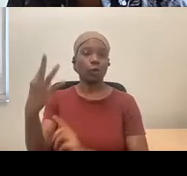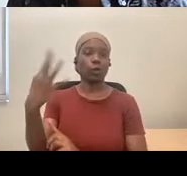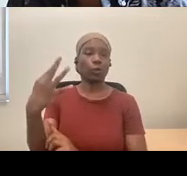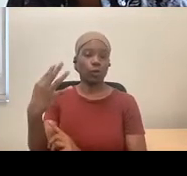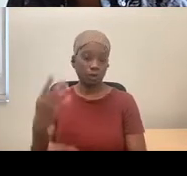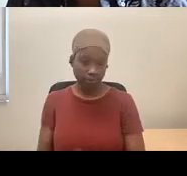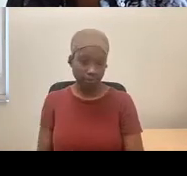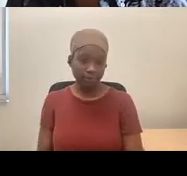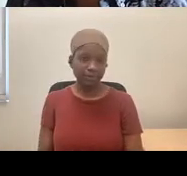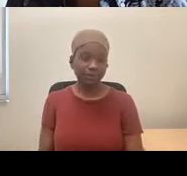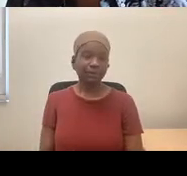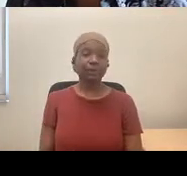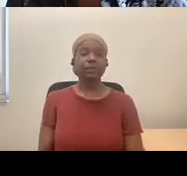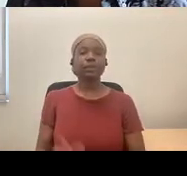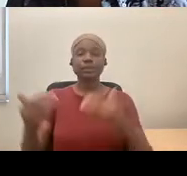And then let's see.